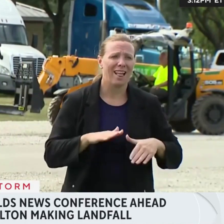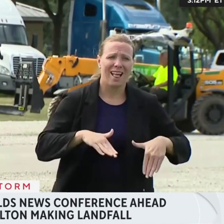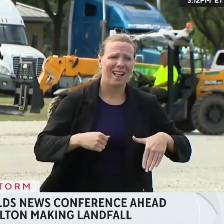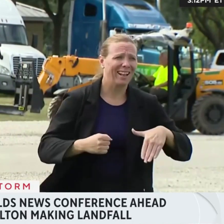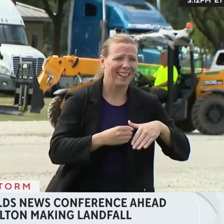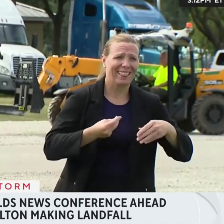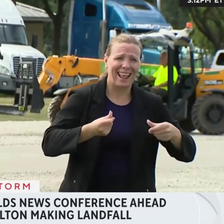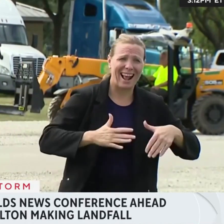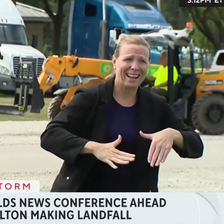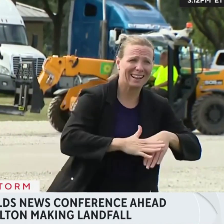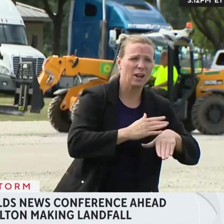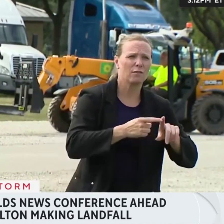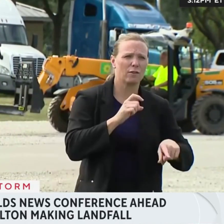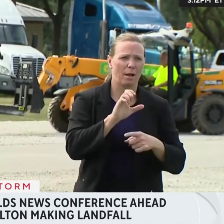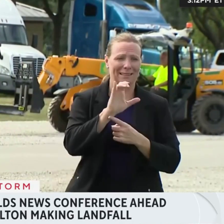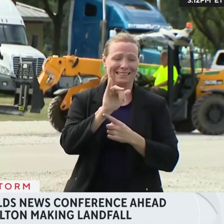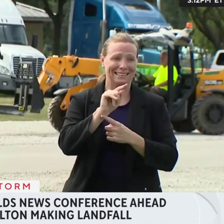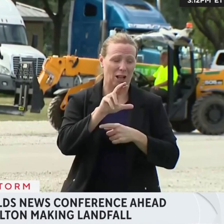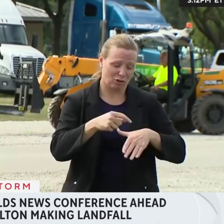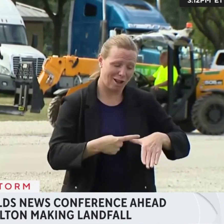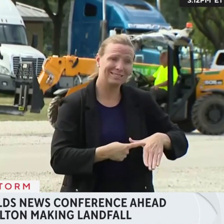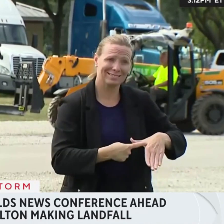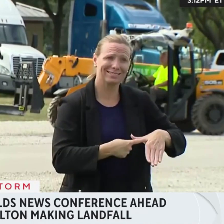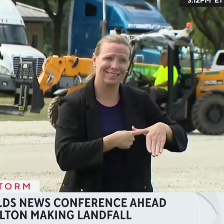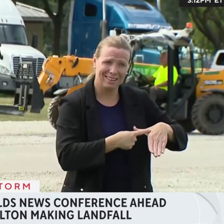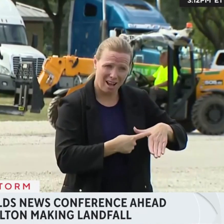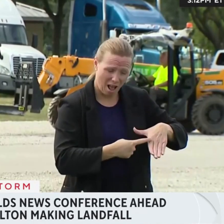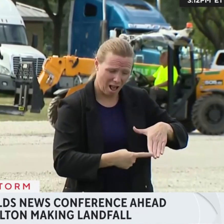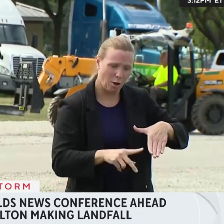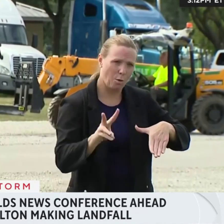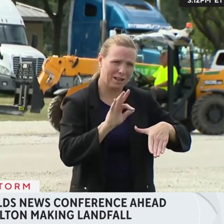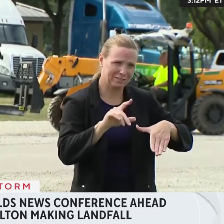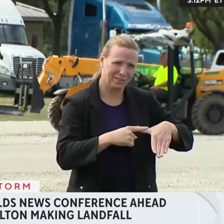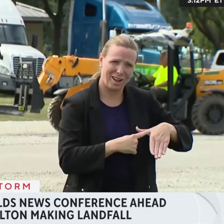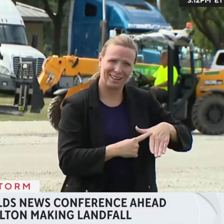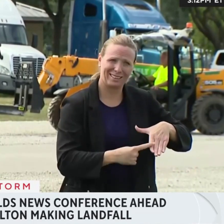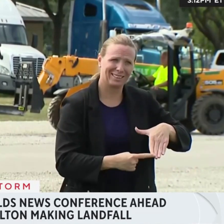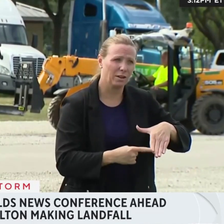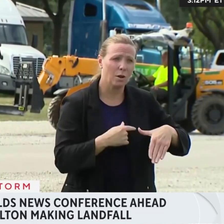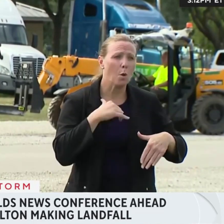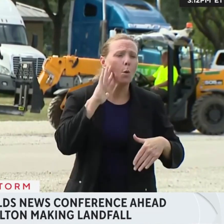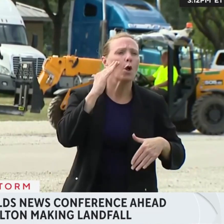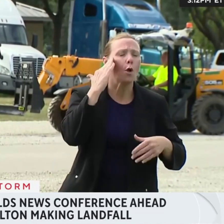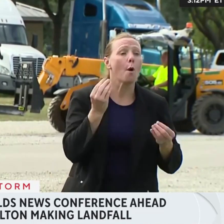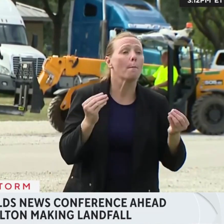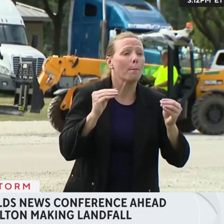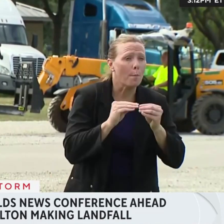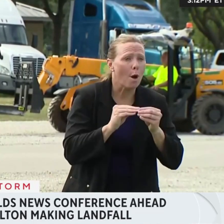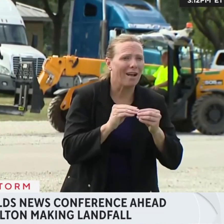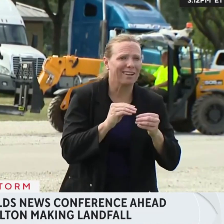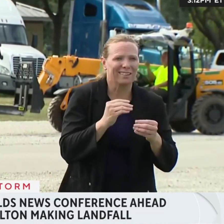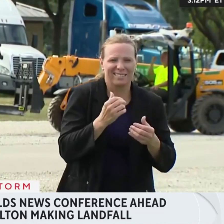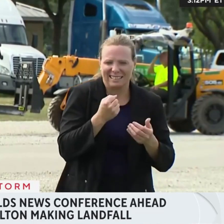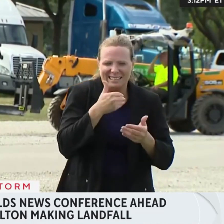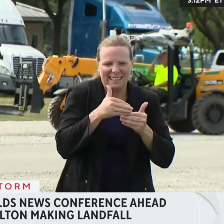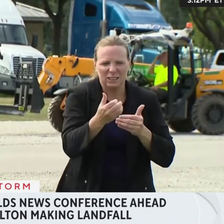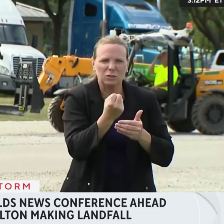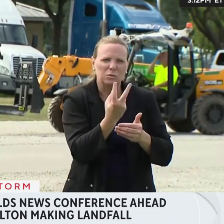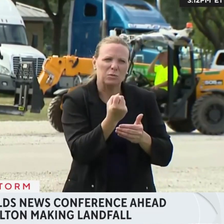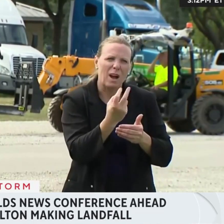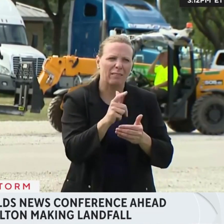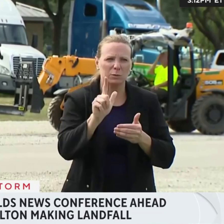Citrus County down into southwest Florida. We'll know more over the next 12 to 18 hours, but